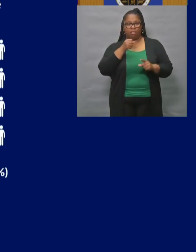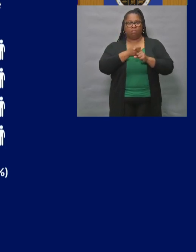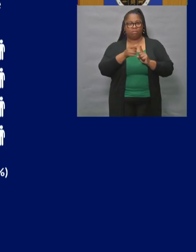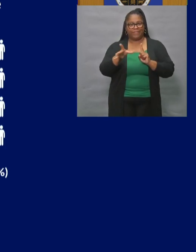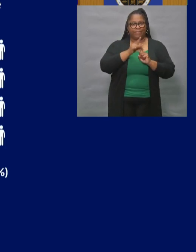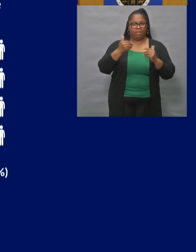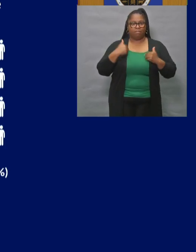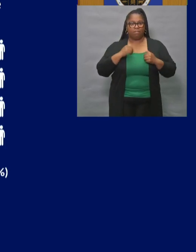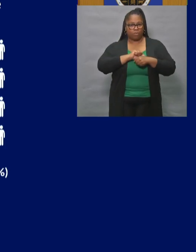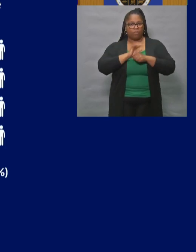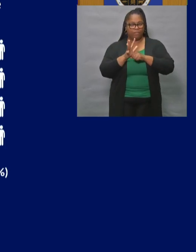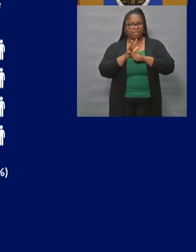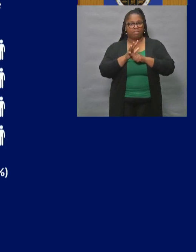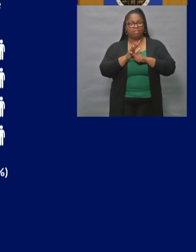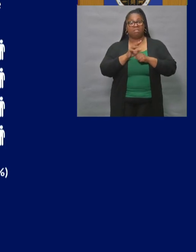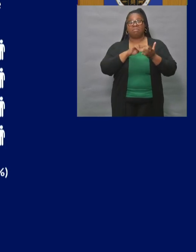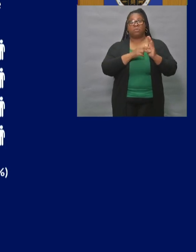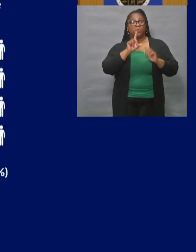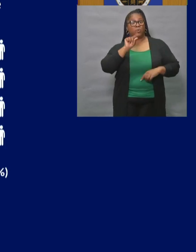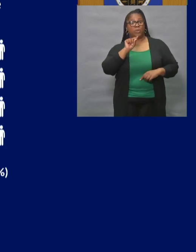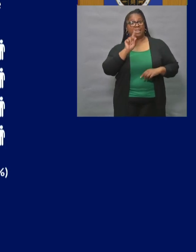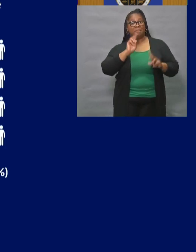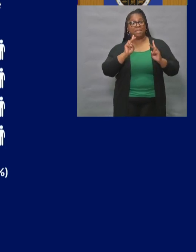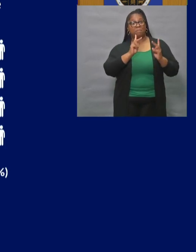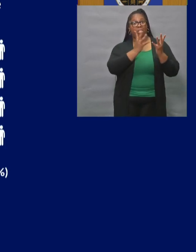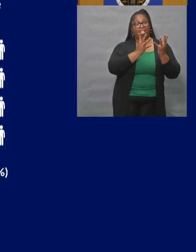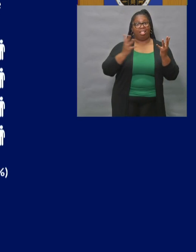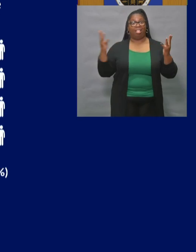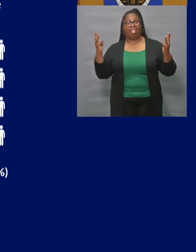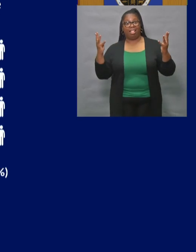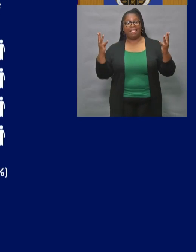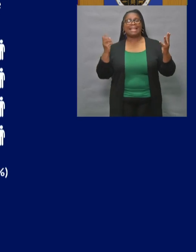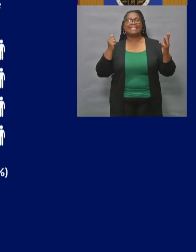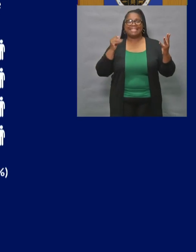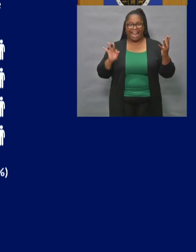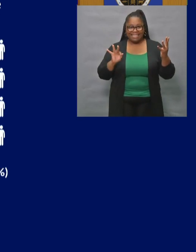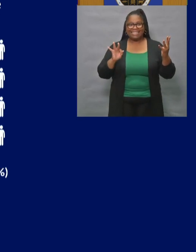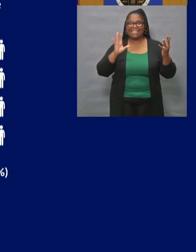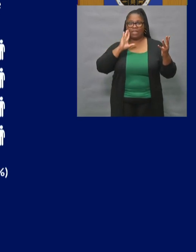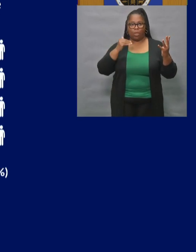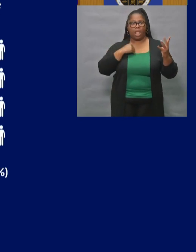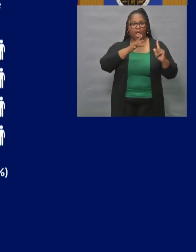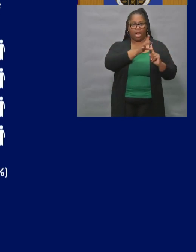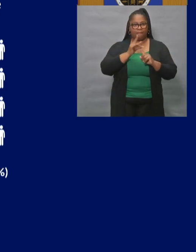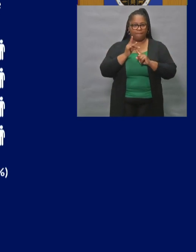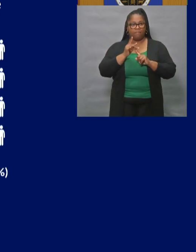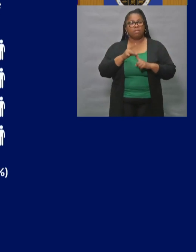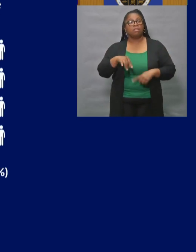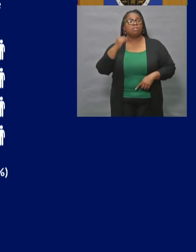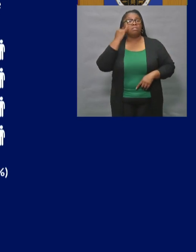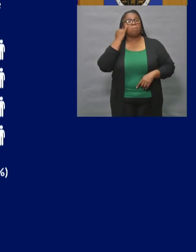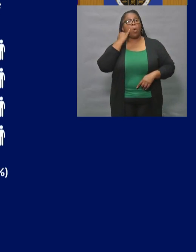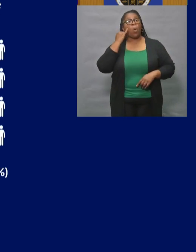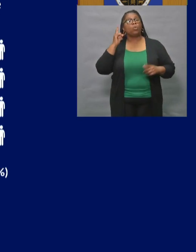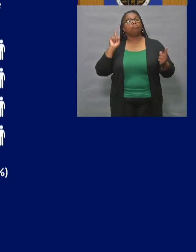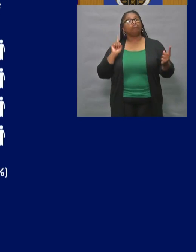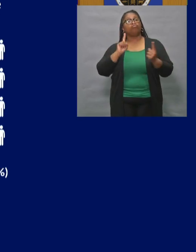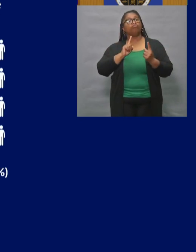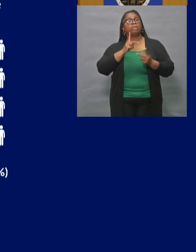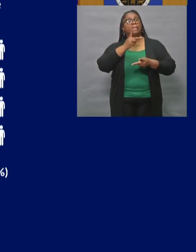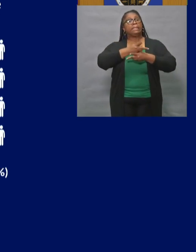of physical distancing, that falls dramatically to on the level of about 2 in 20. And if we're able to tighten up physical distancing even more over the next